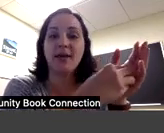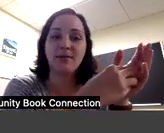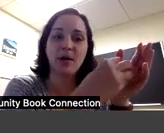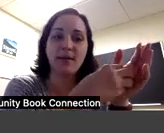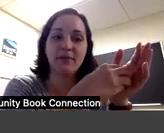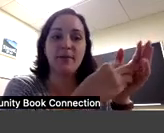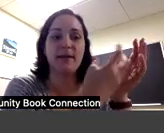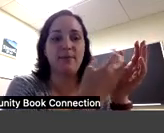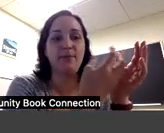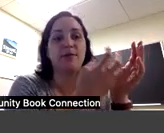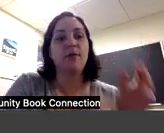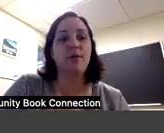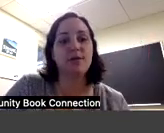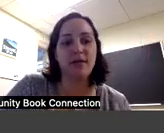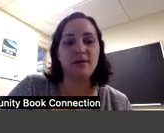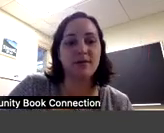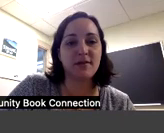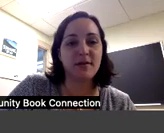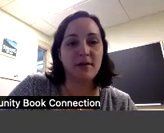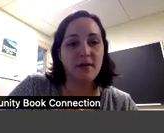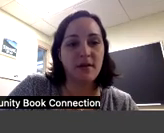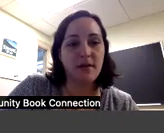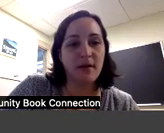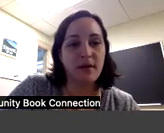secrete calcium carbonate from it and build their own shells.